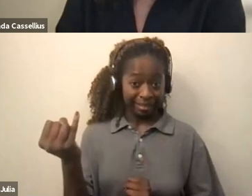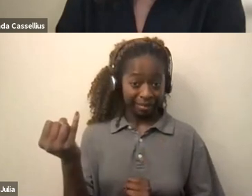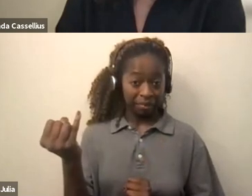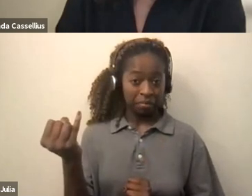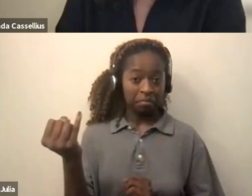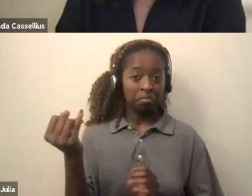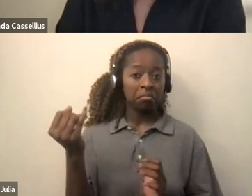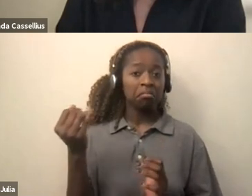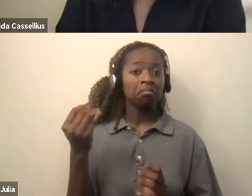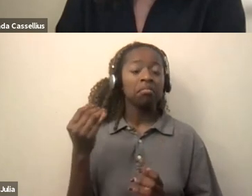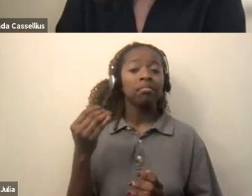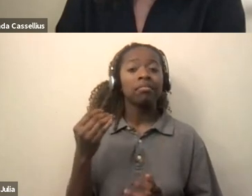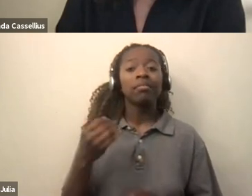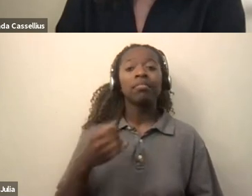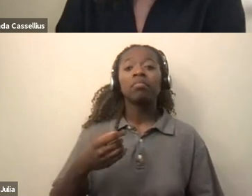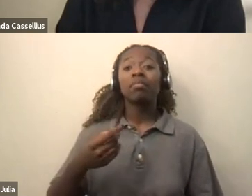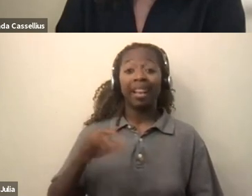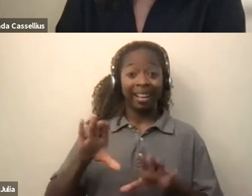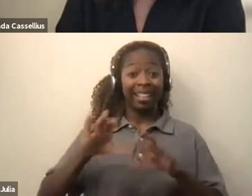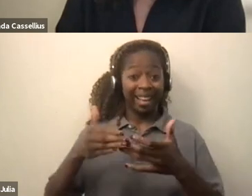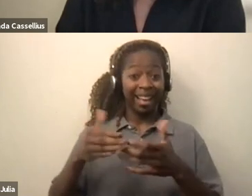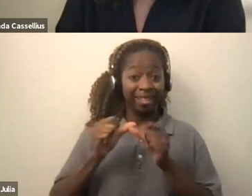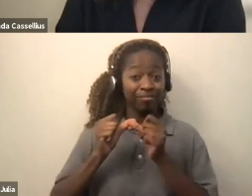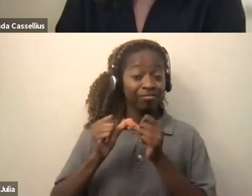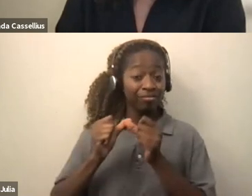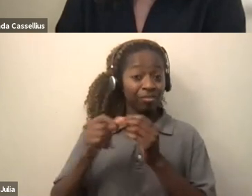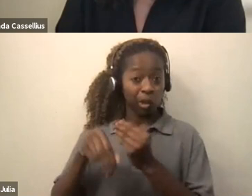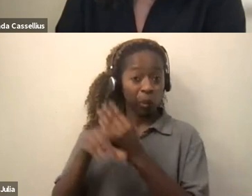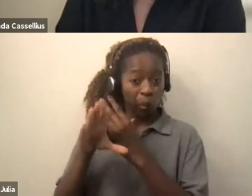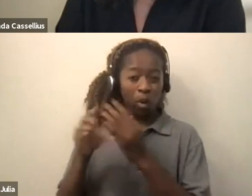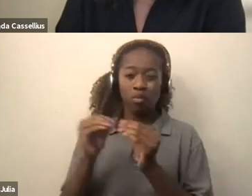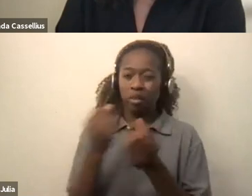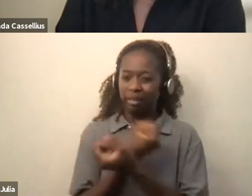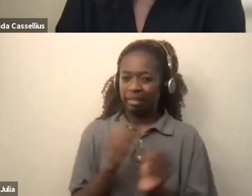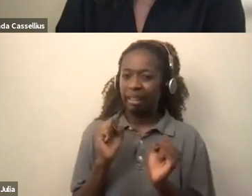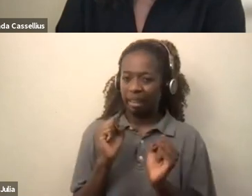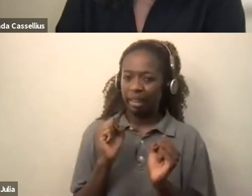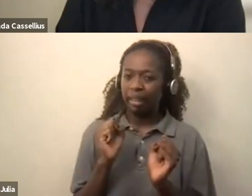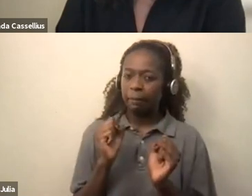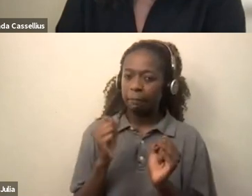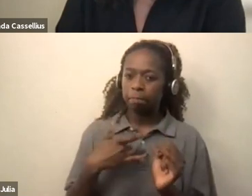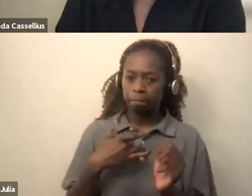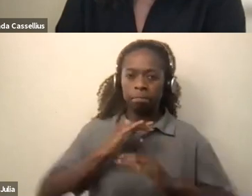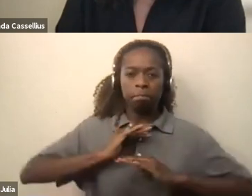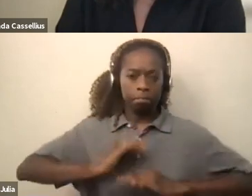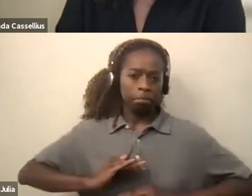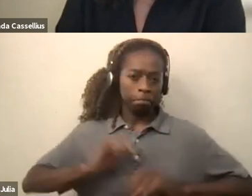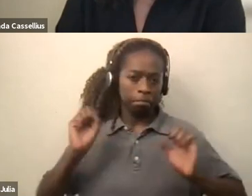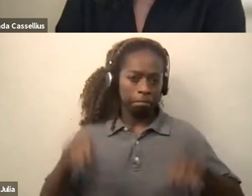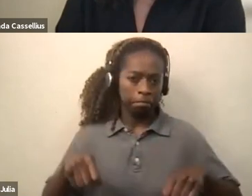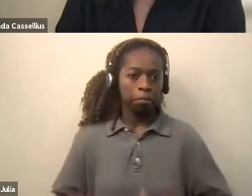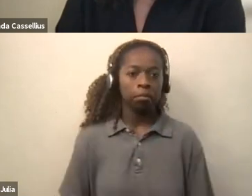better and safely if the classes could continue remotely and i will be at peace